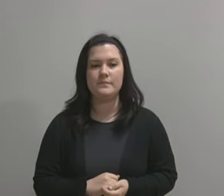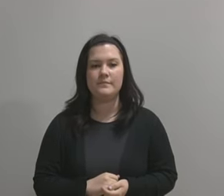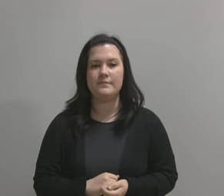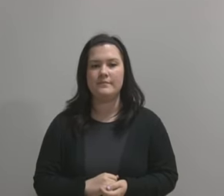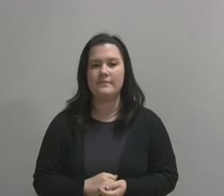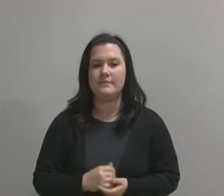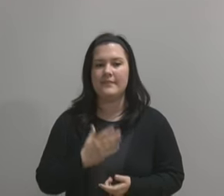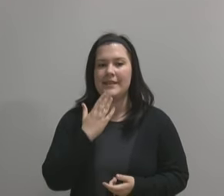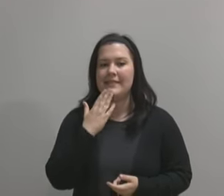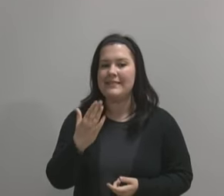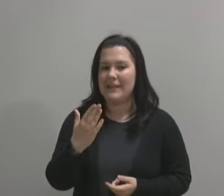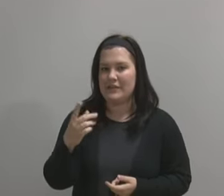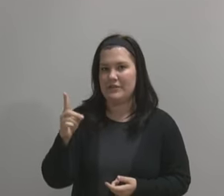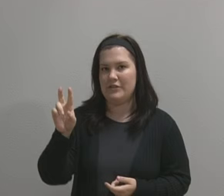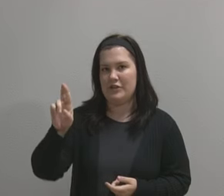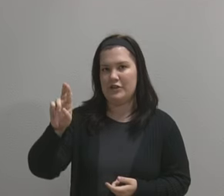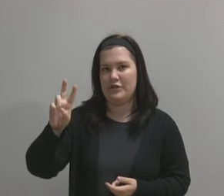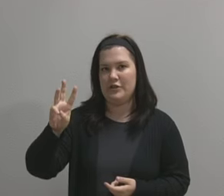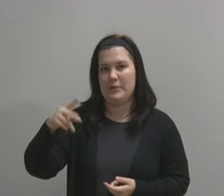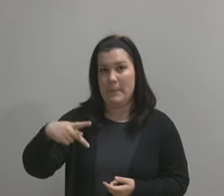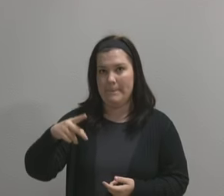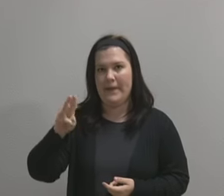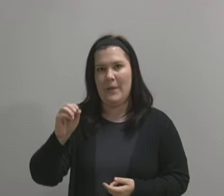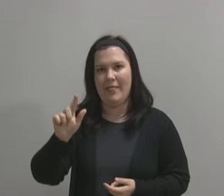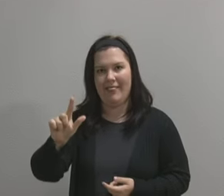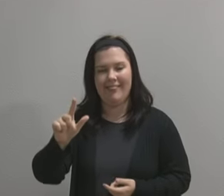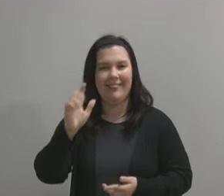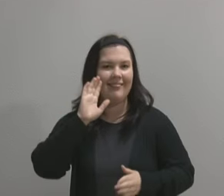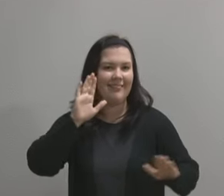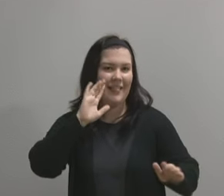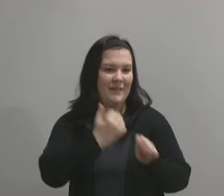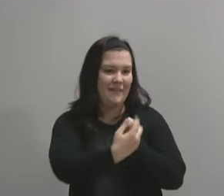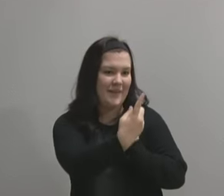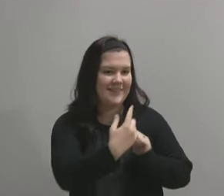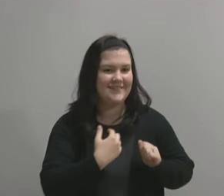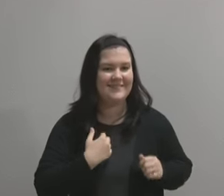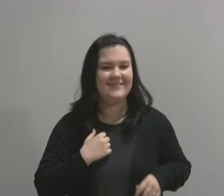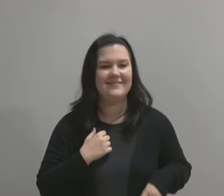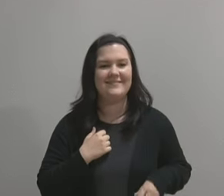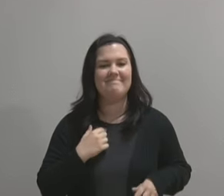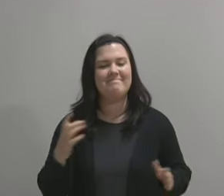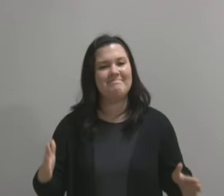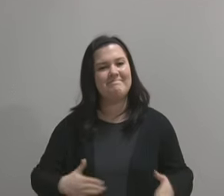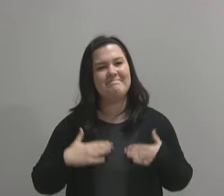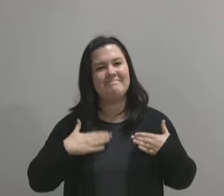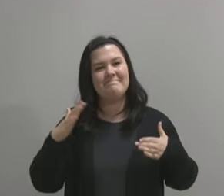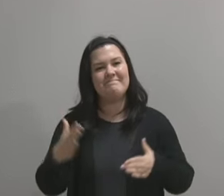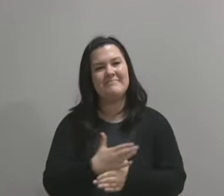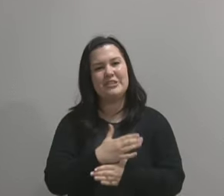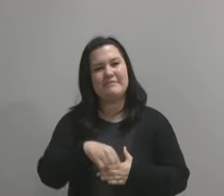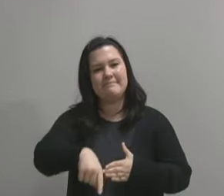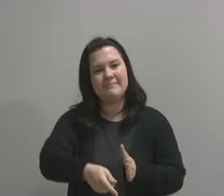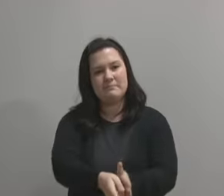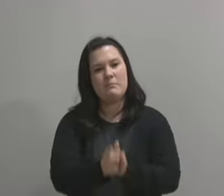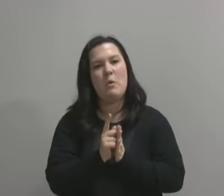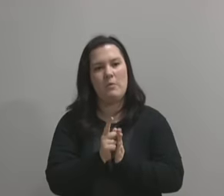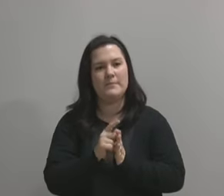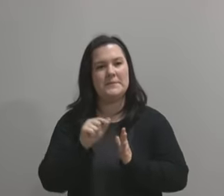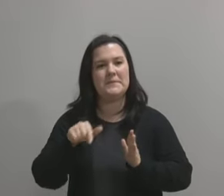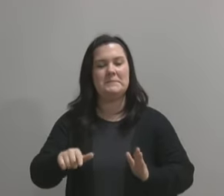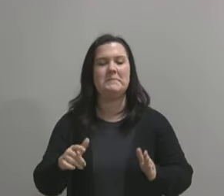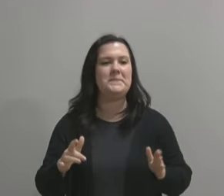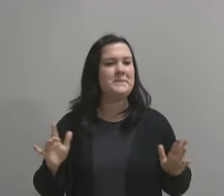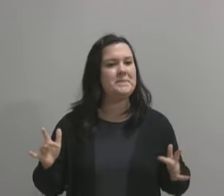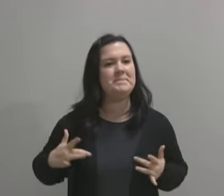Thank you, Dr. Powell. Hello, everyone. I'm delighted to share this momentous occasion with